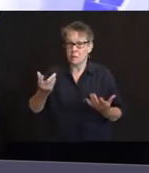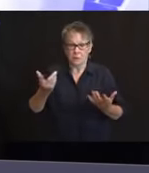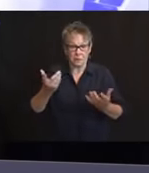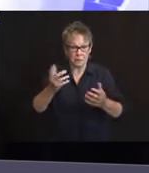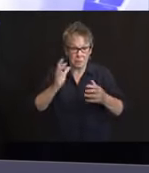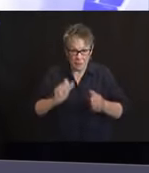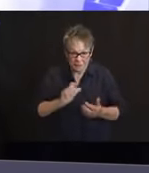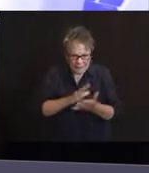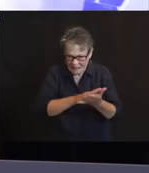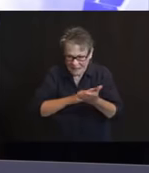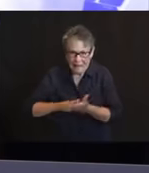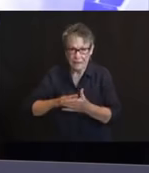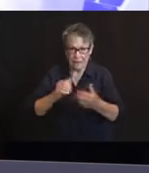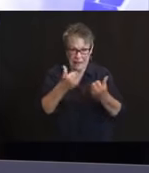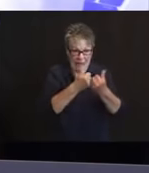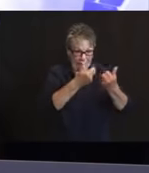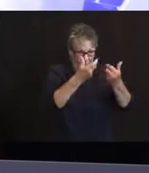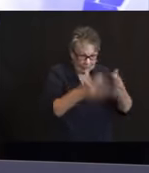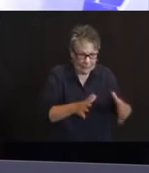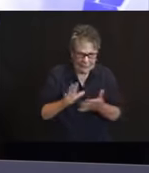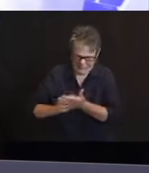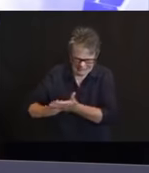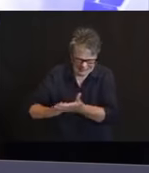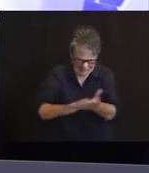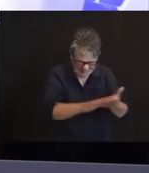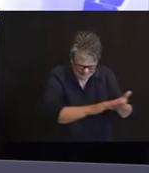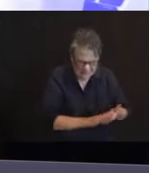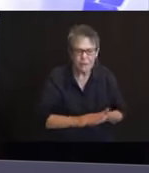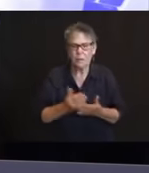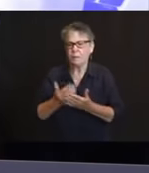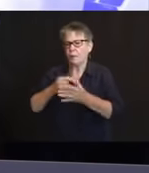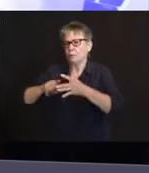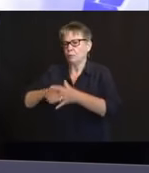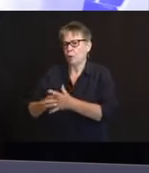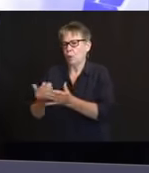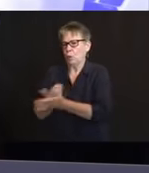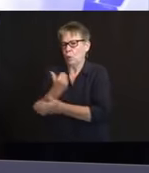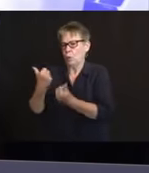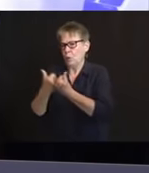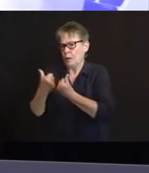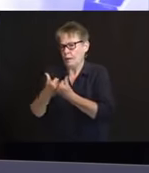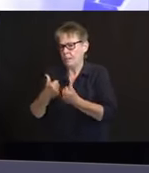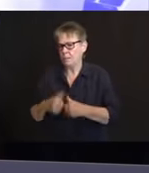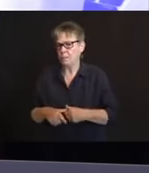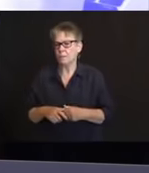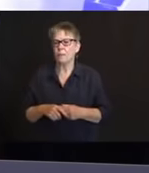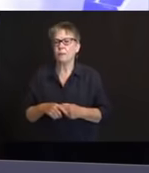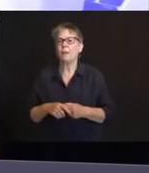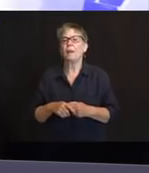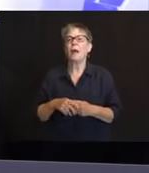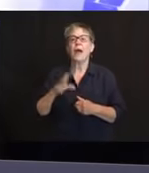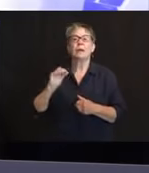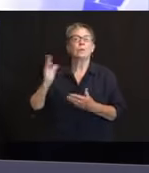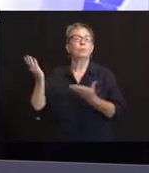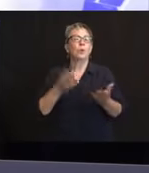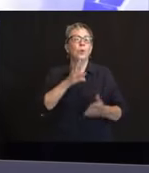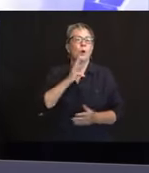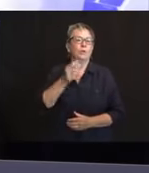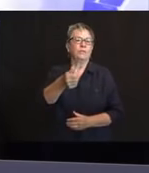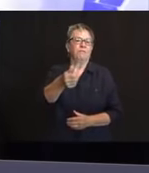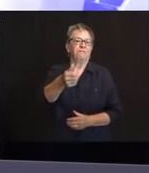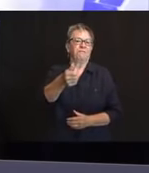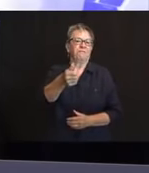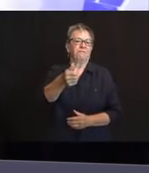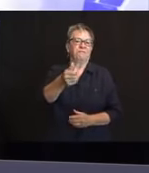bottles and equipment to practice. Athletes and staff must be screened through a temperature check and a health questionnaire